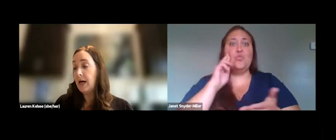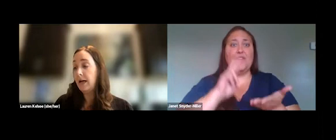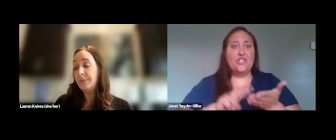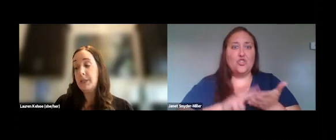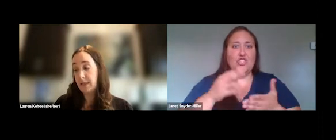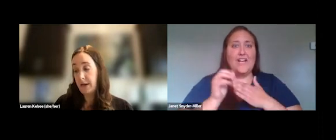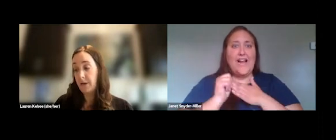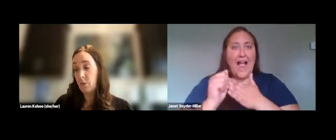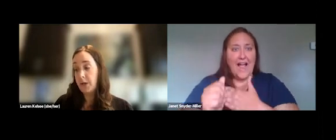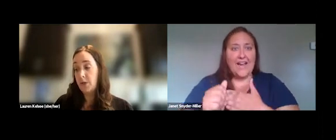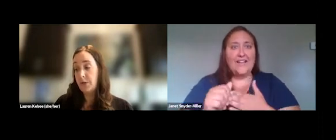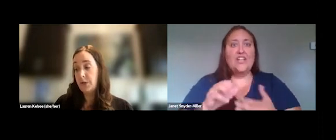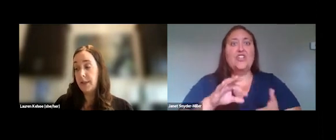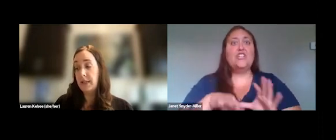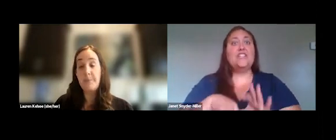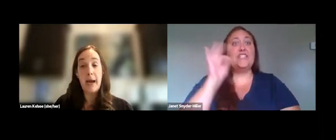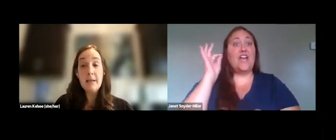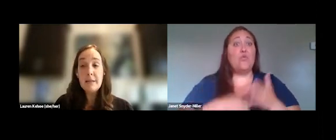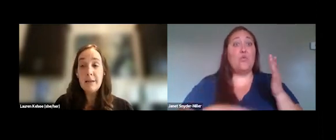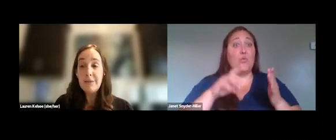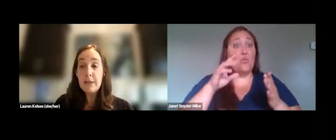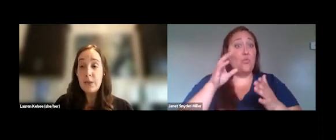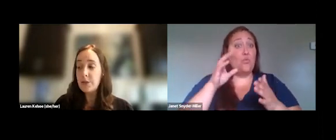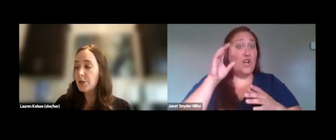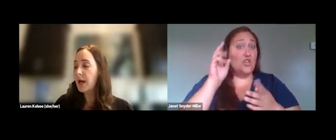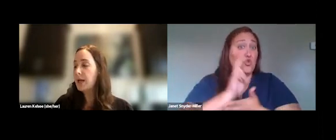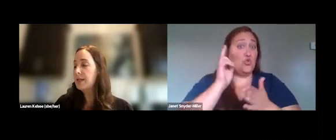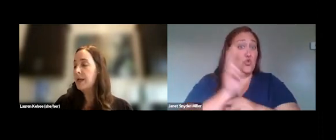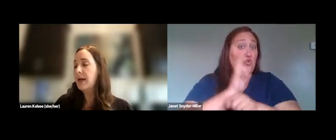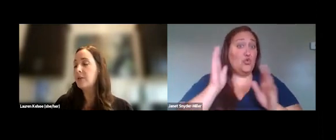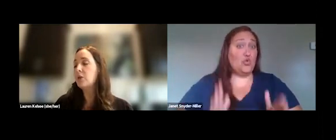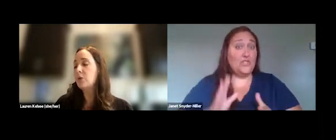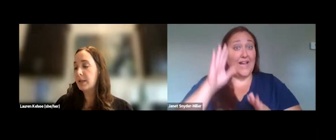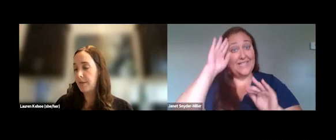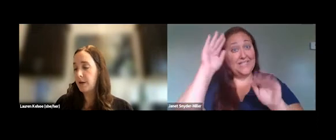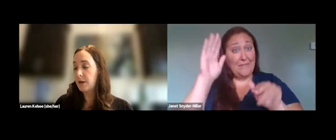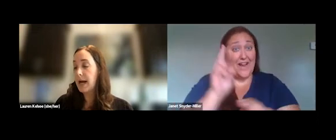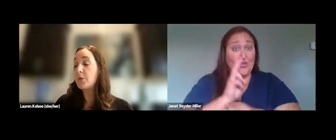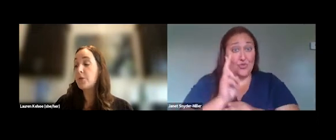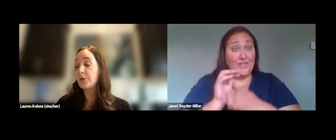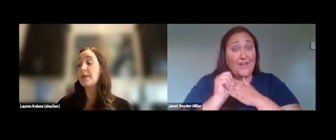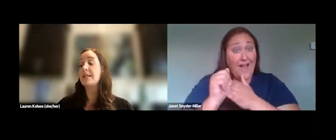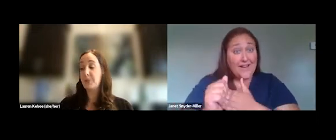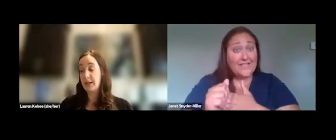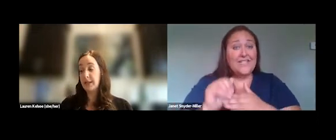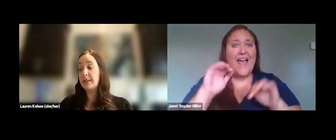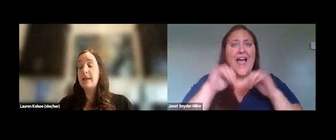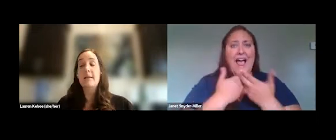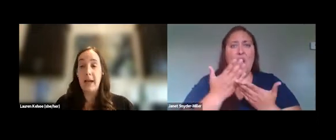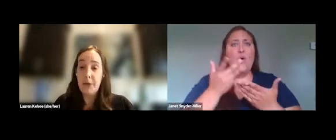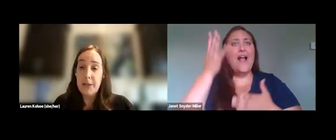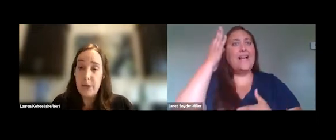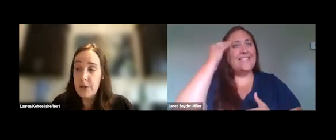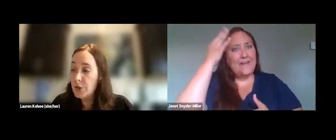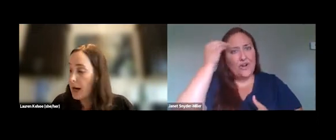to discover what users expect of these research guides, and to discover how users experience